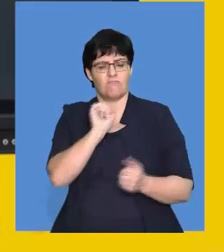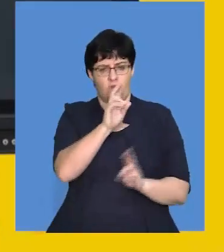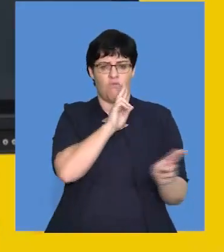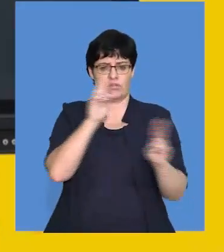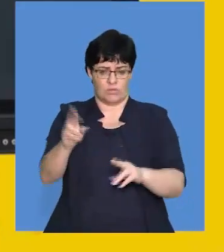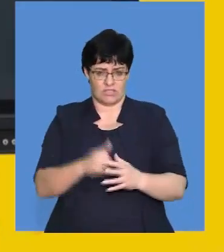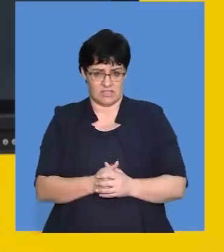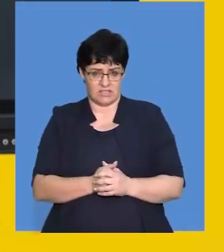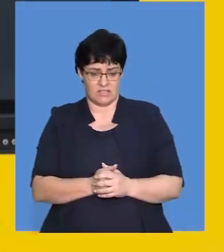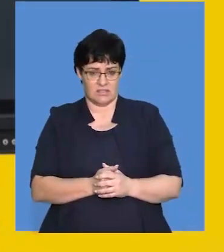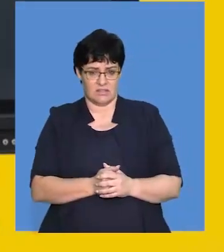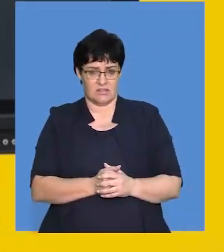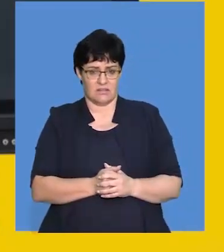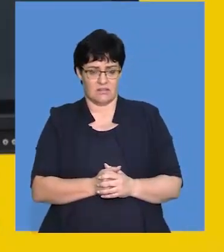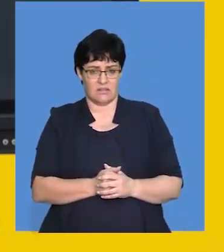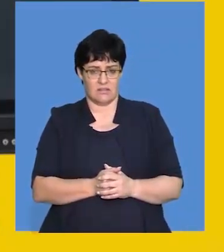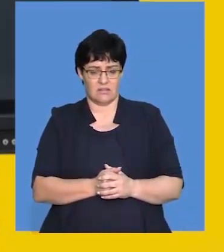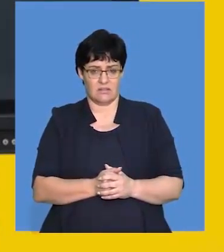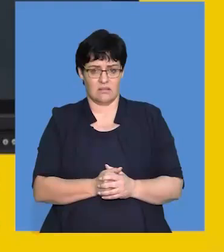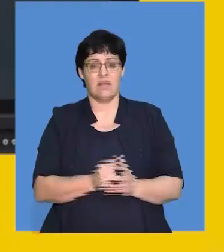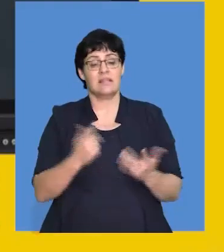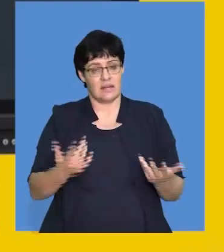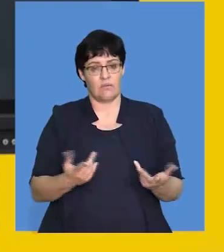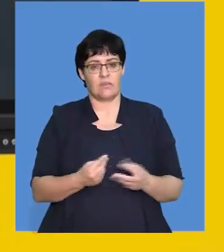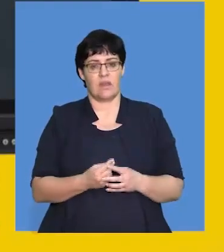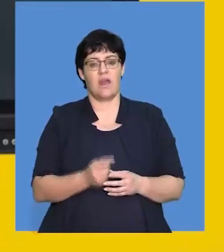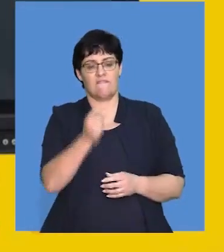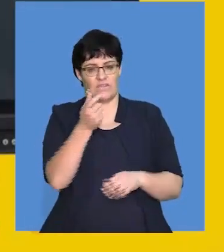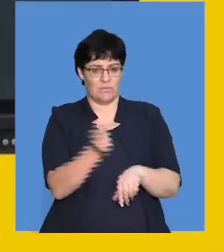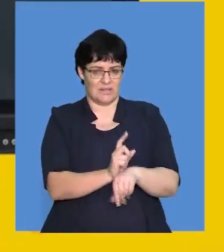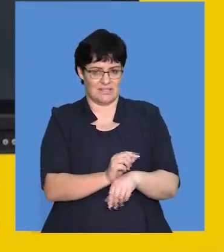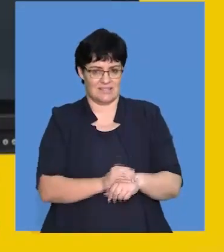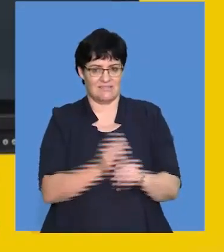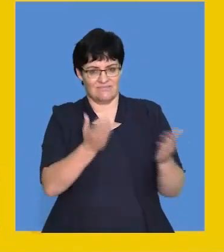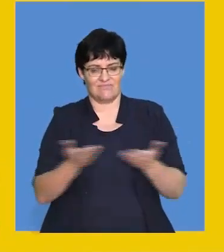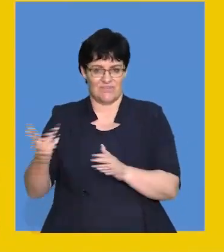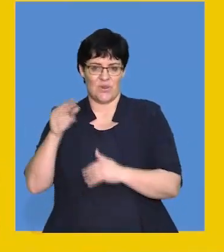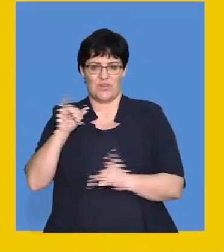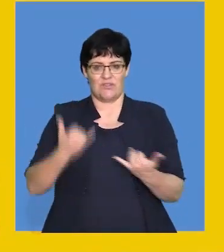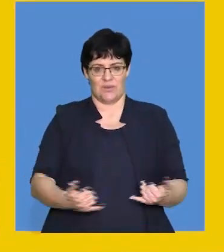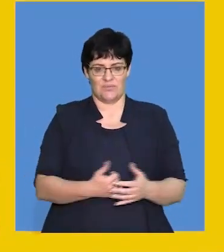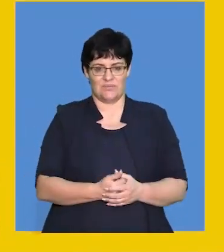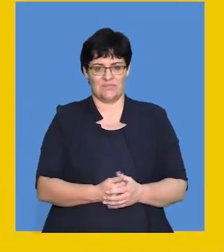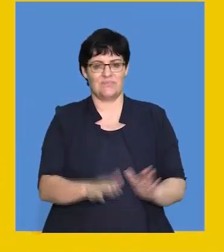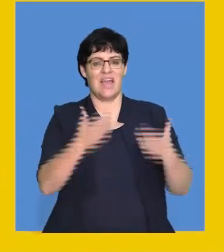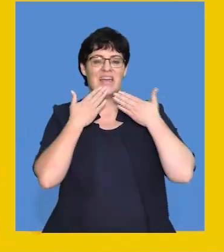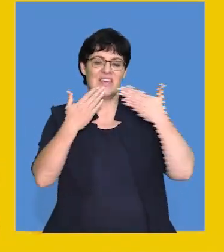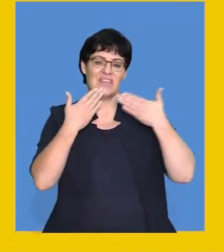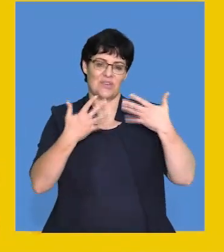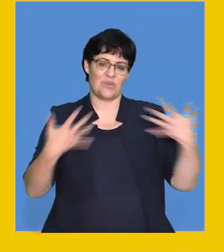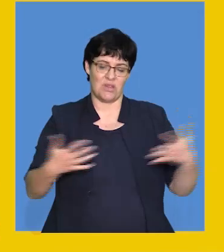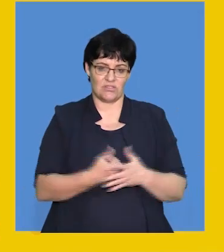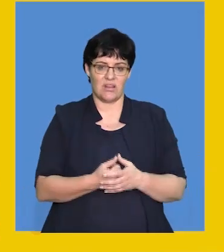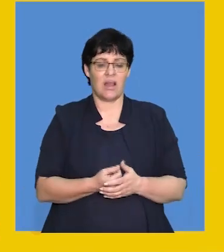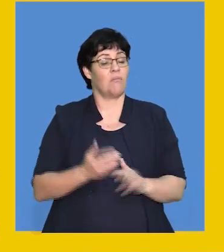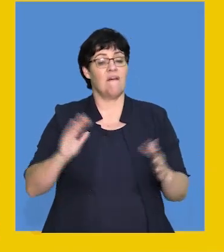we are going to go into this one in a few minutes. Over to Luni for now. Thank you so much. Matrix, let's take a quick